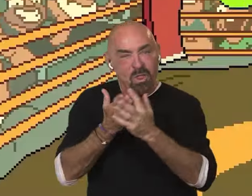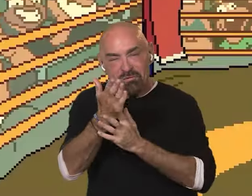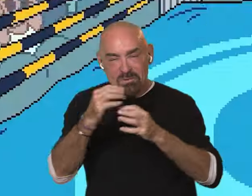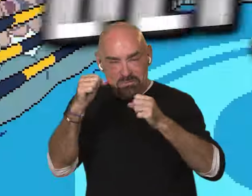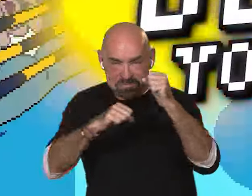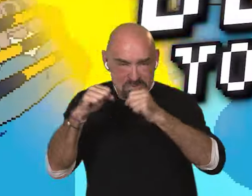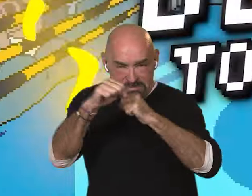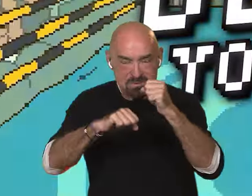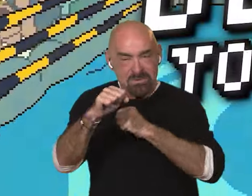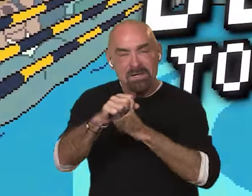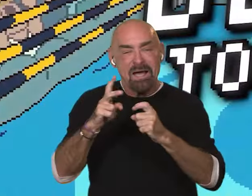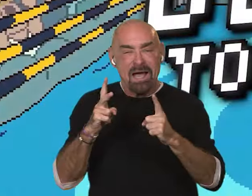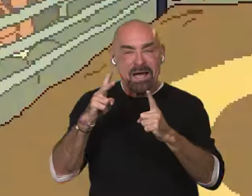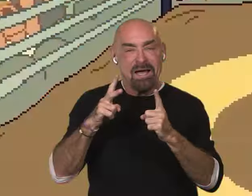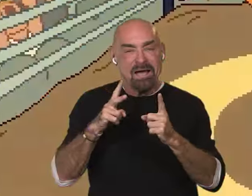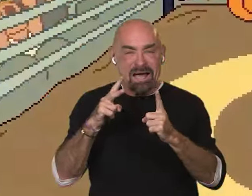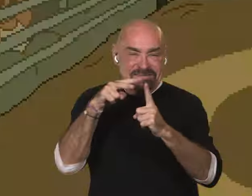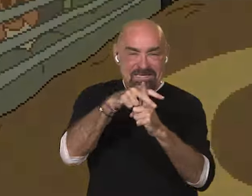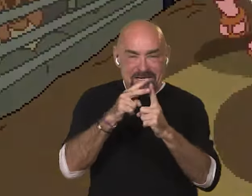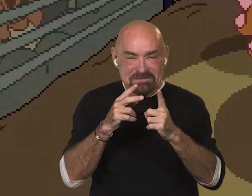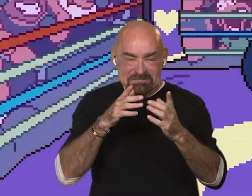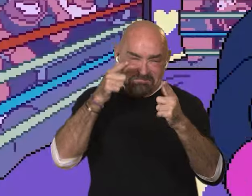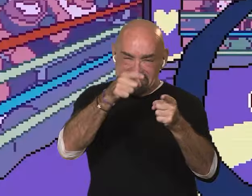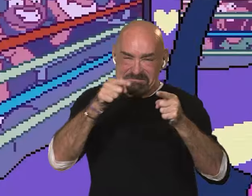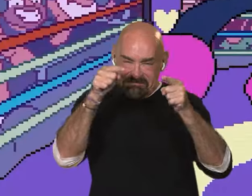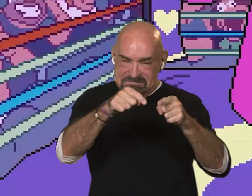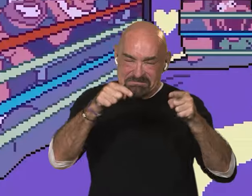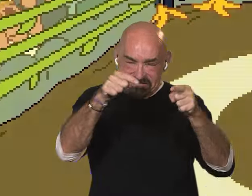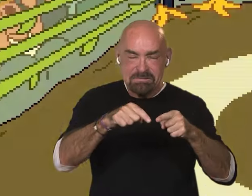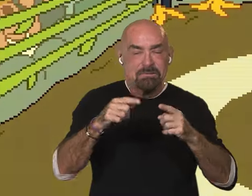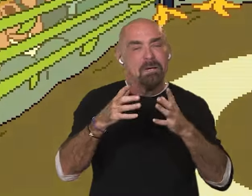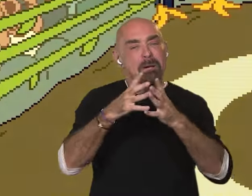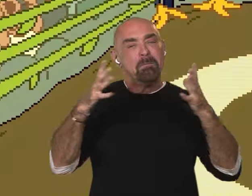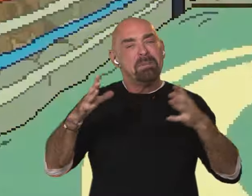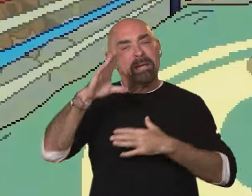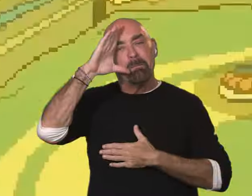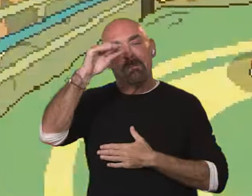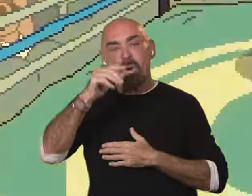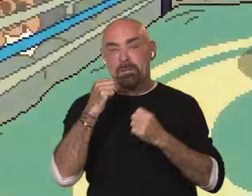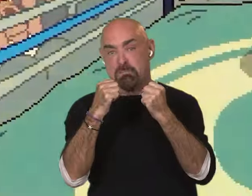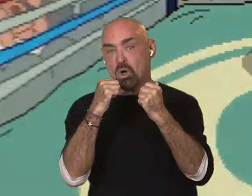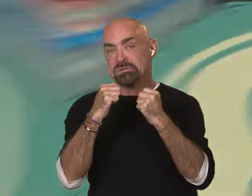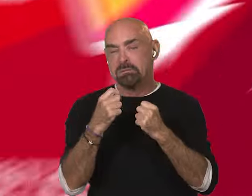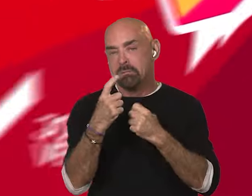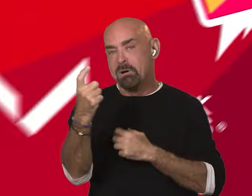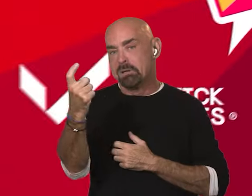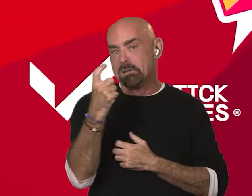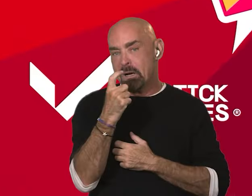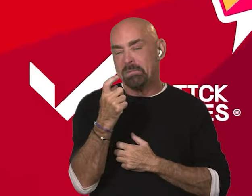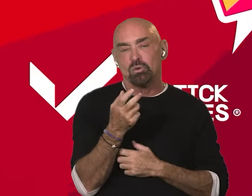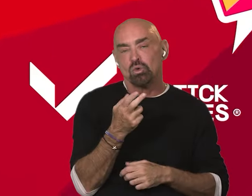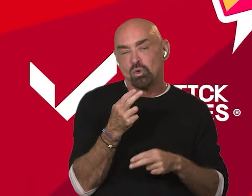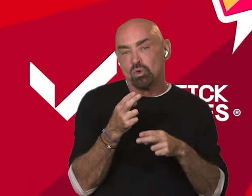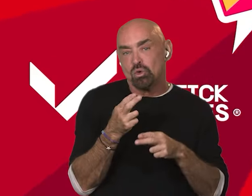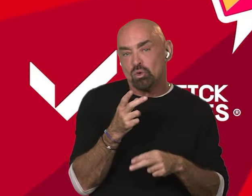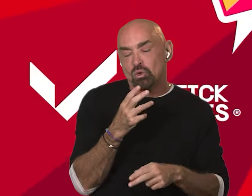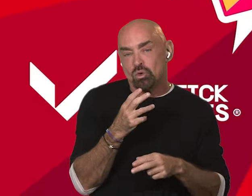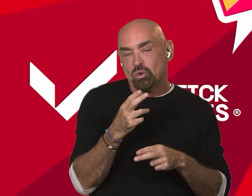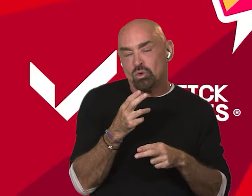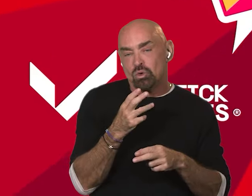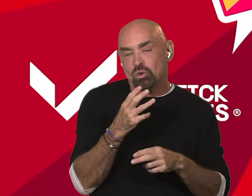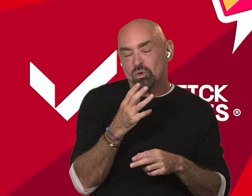ranks, learning attack patterns and upgrading your skills to succeed. Big Boy Boxing is coming soon, so make sure it's on your wish